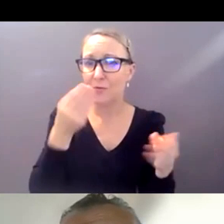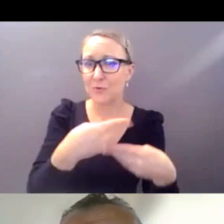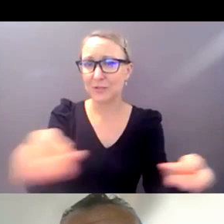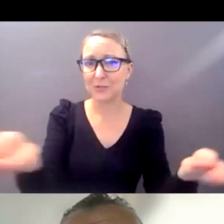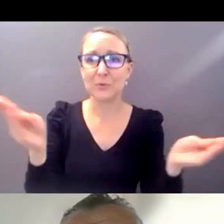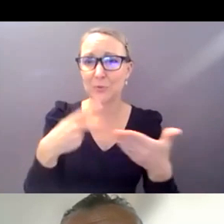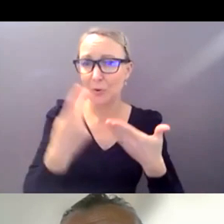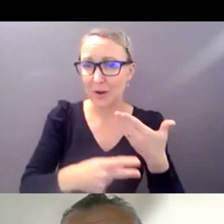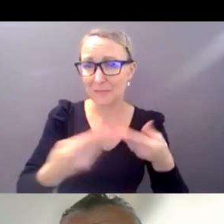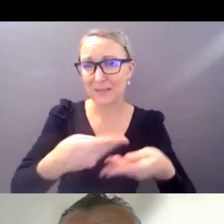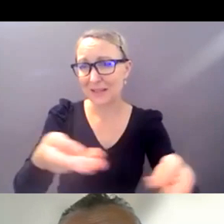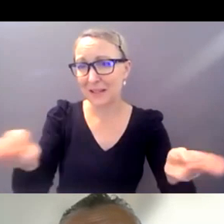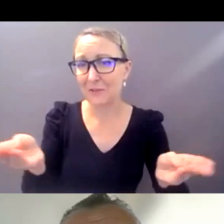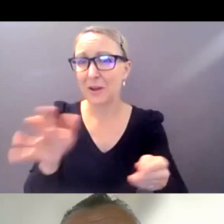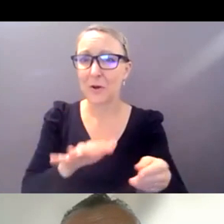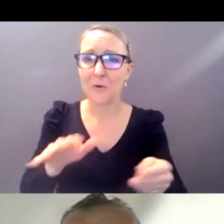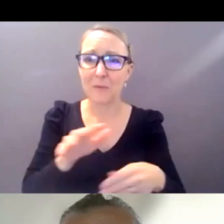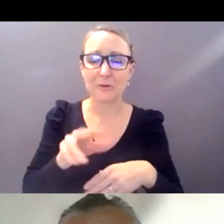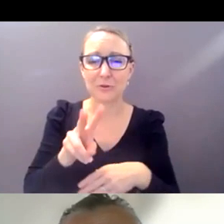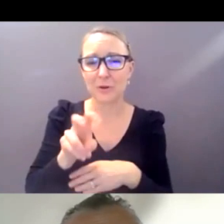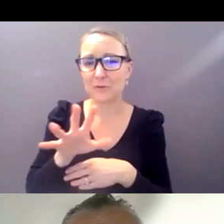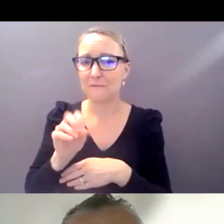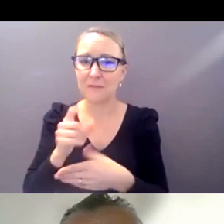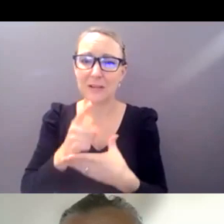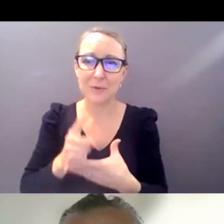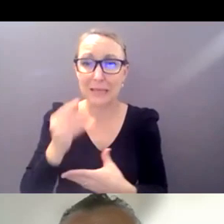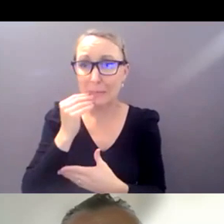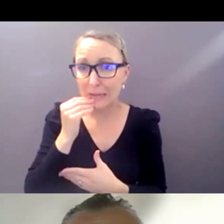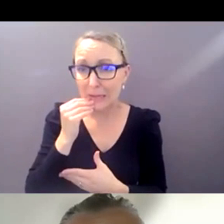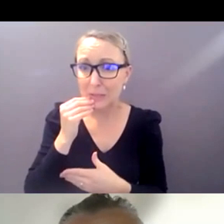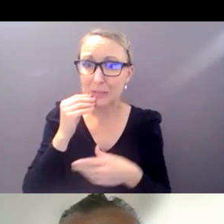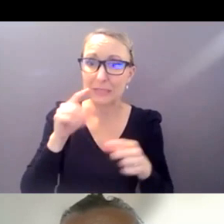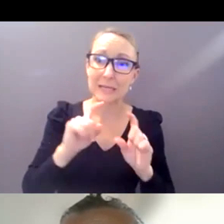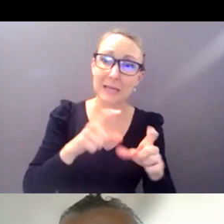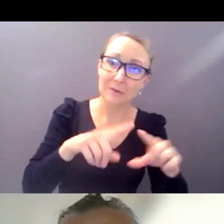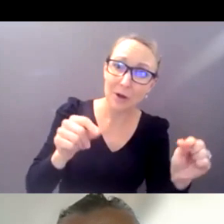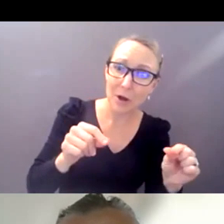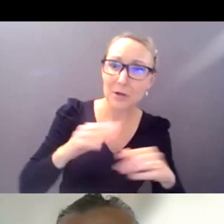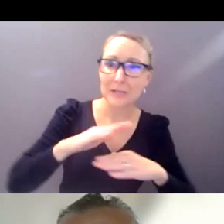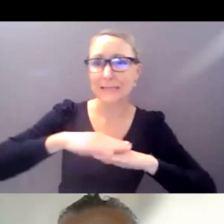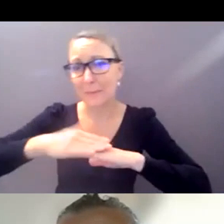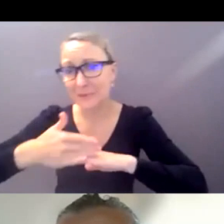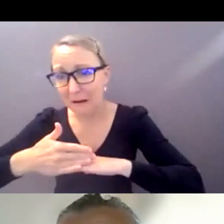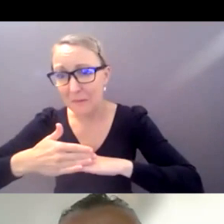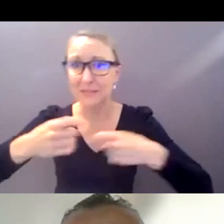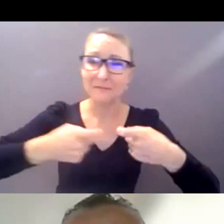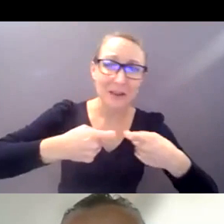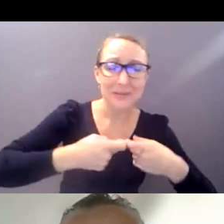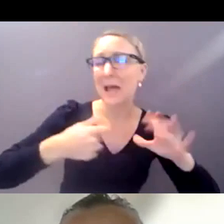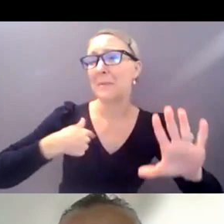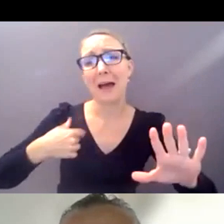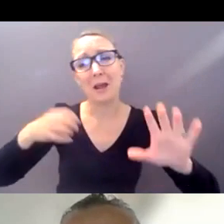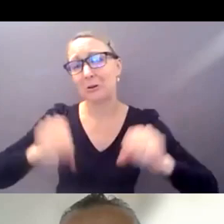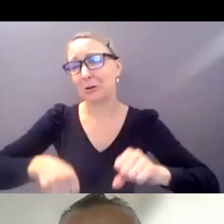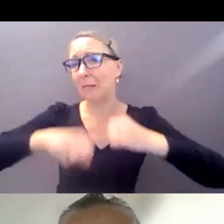over 250 weekly meals, gift cards, laptops, high voltage batteries, I could go